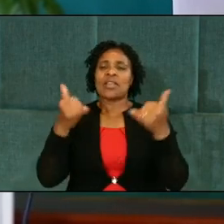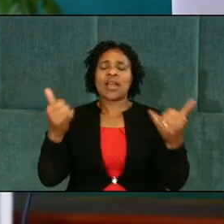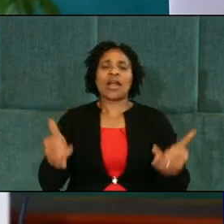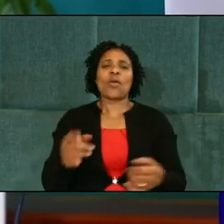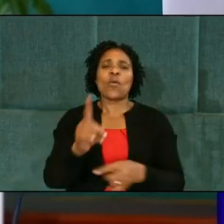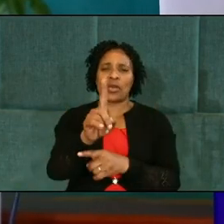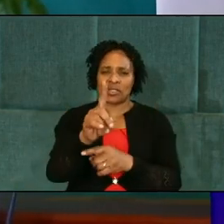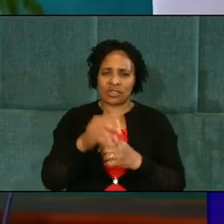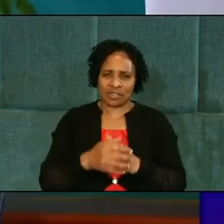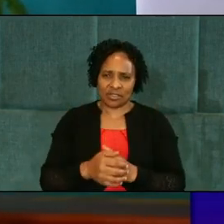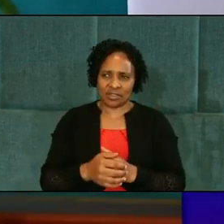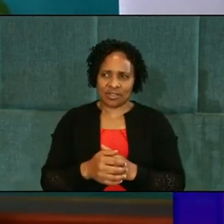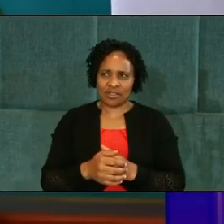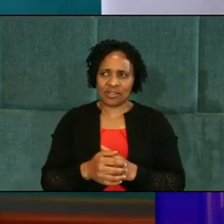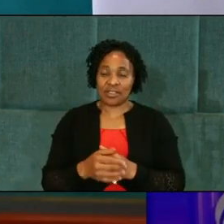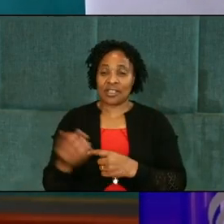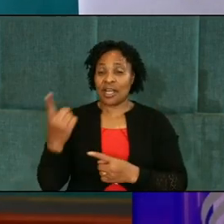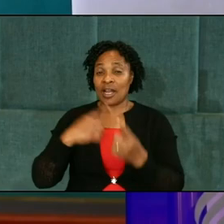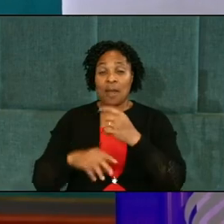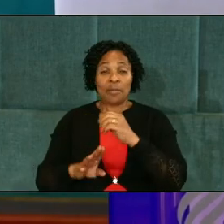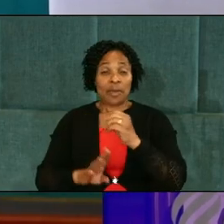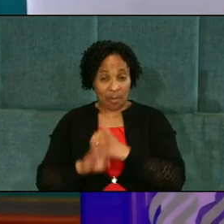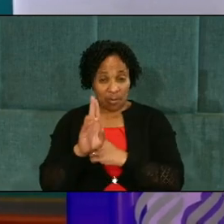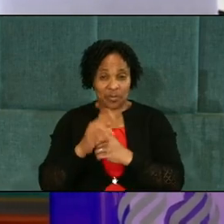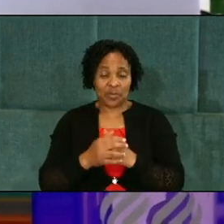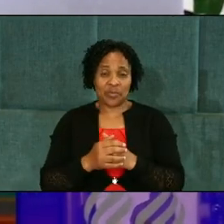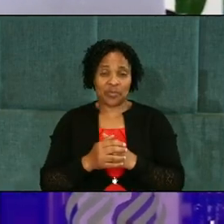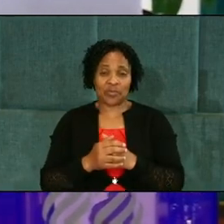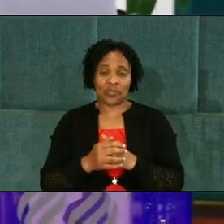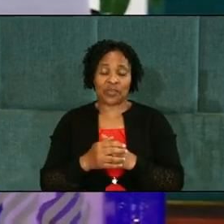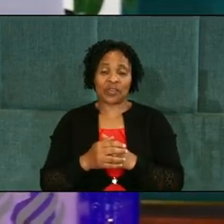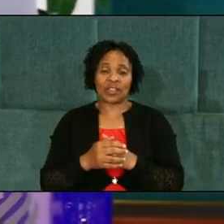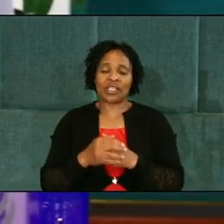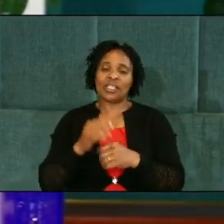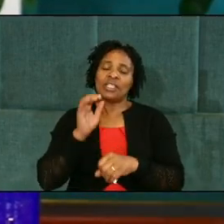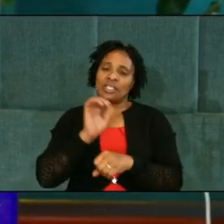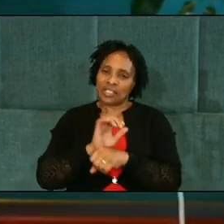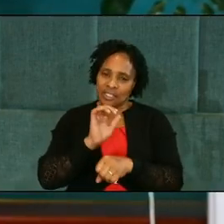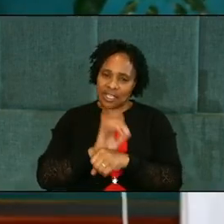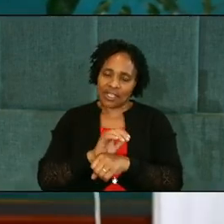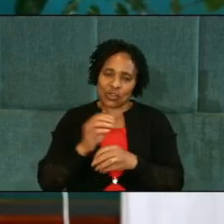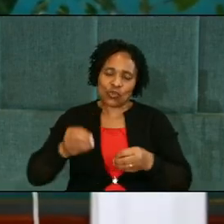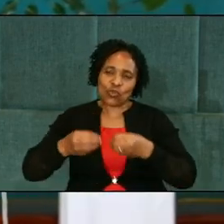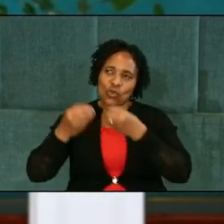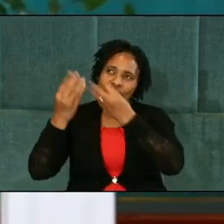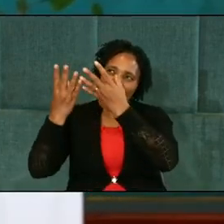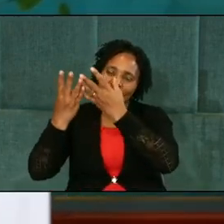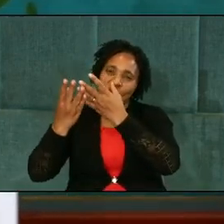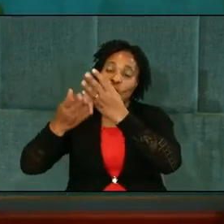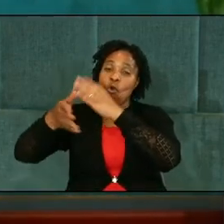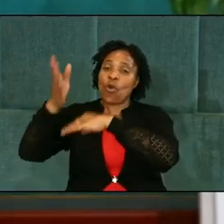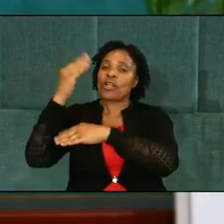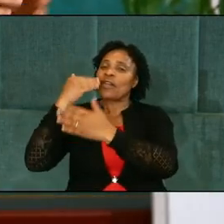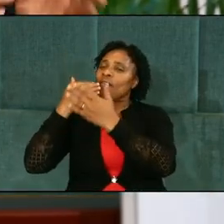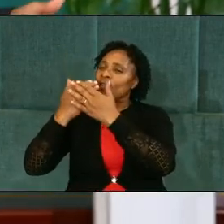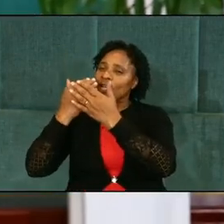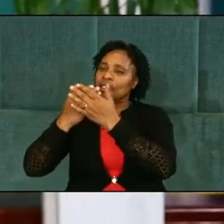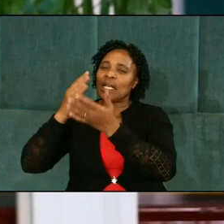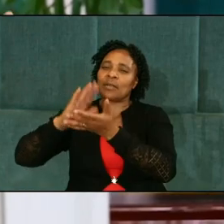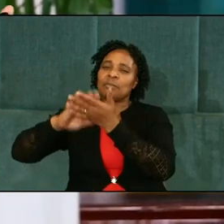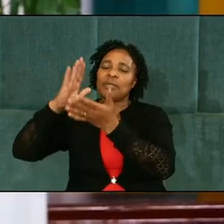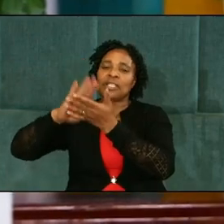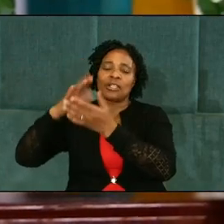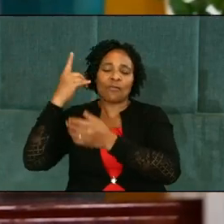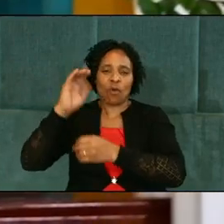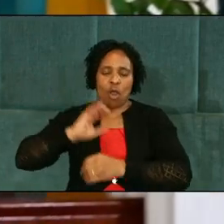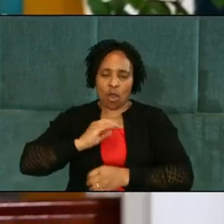ones that are coming up in the church, we give God thanks and praise for our